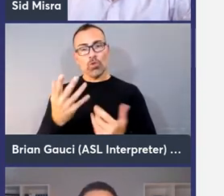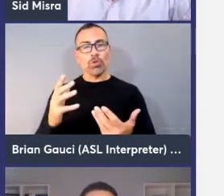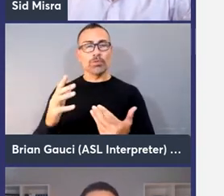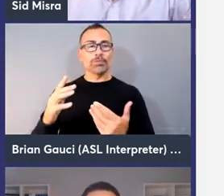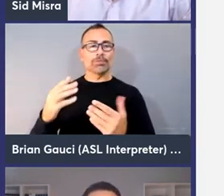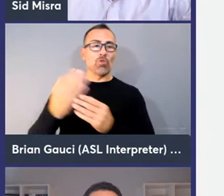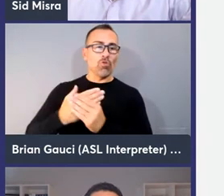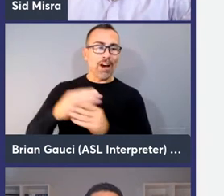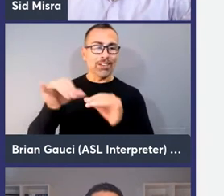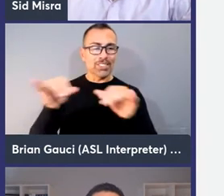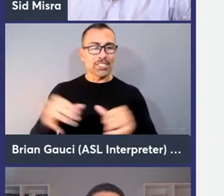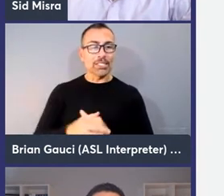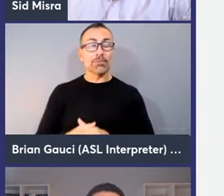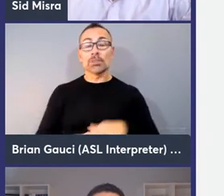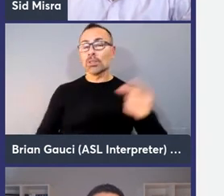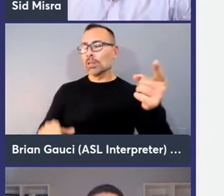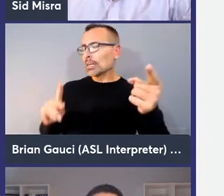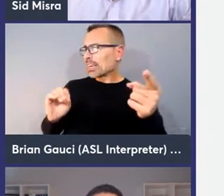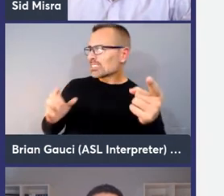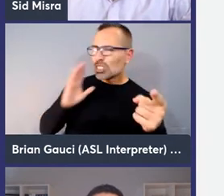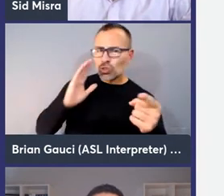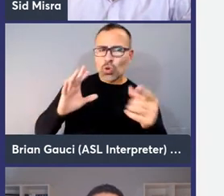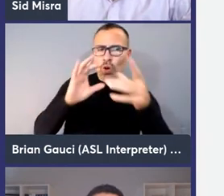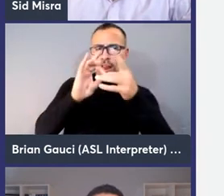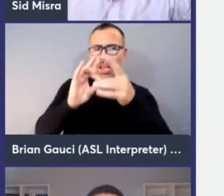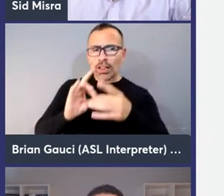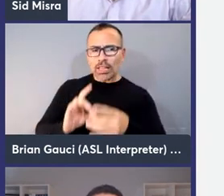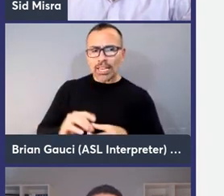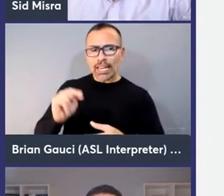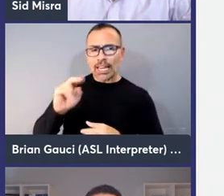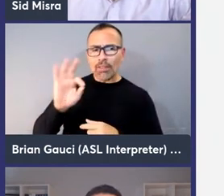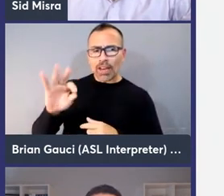That's right. Okay. So I just pasted one of them in this